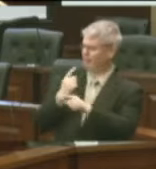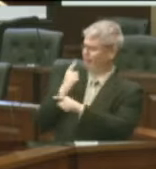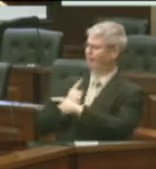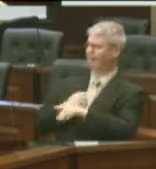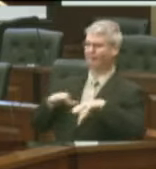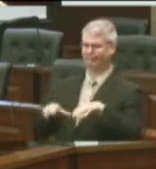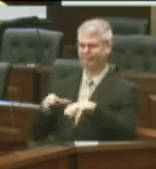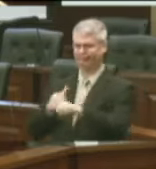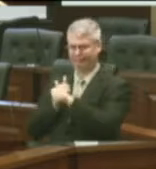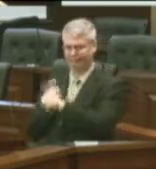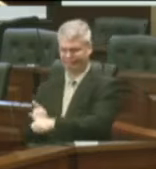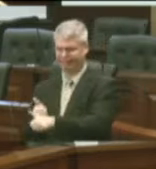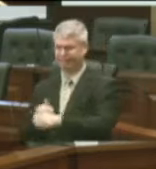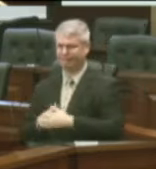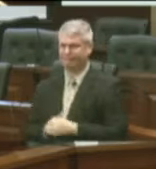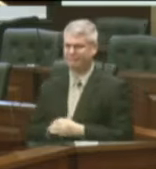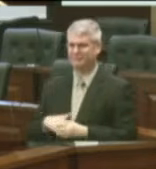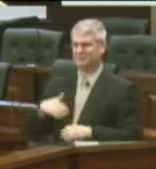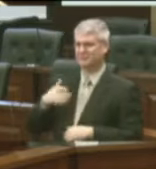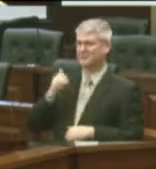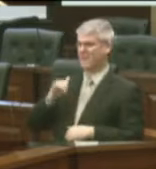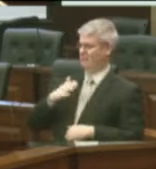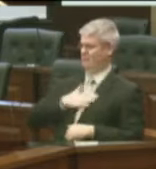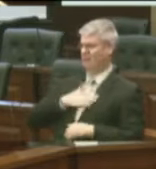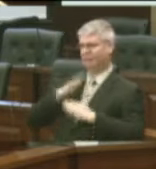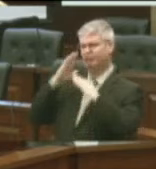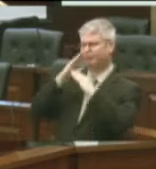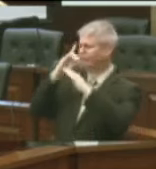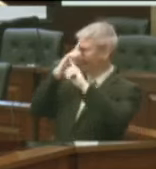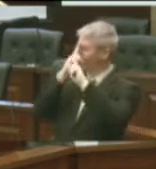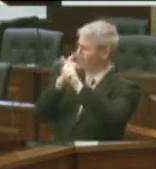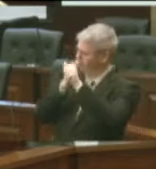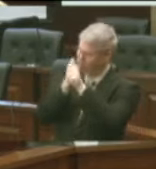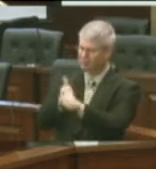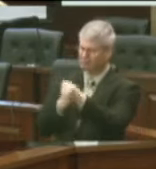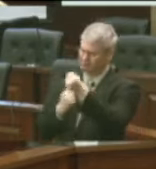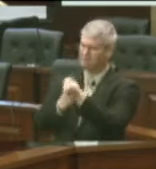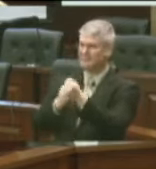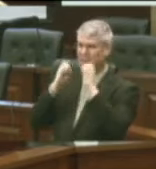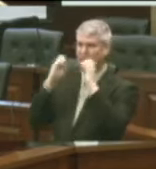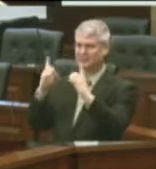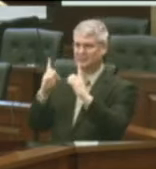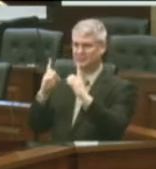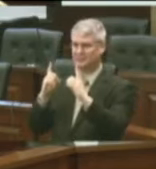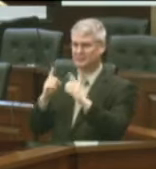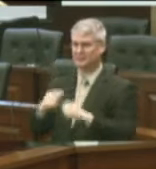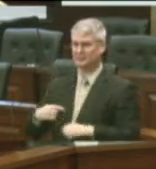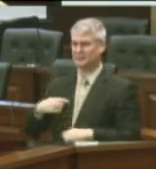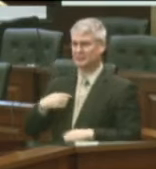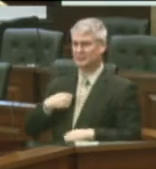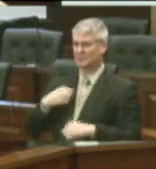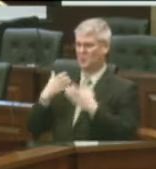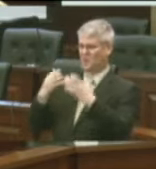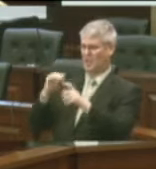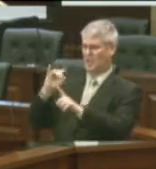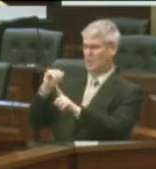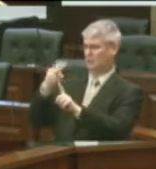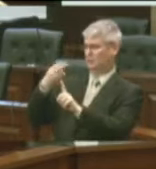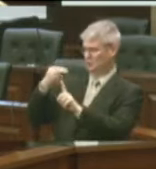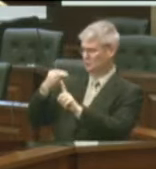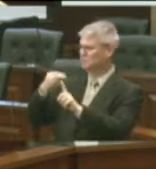make Idaho a place where our children choose to stay, and for those that left, to choose to